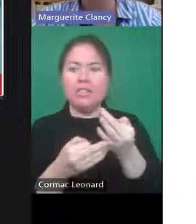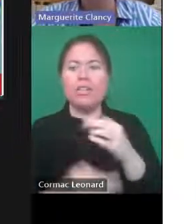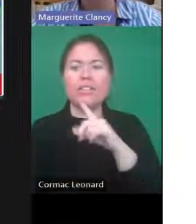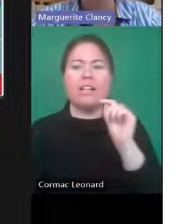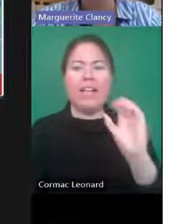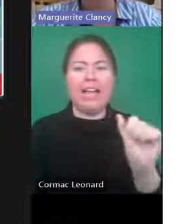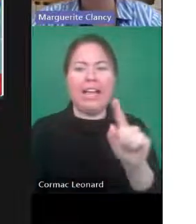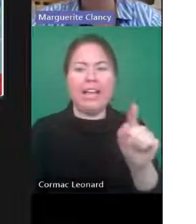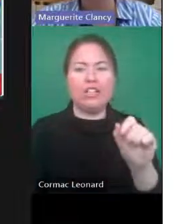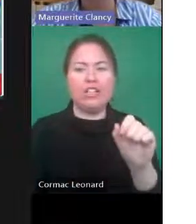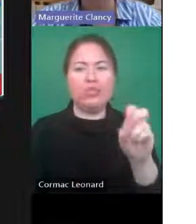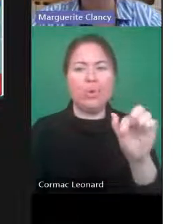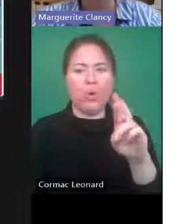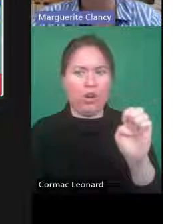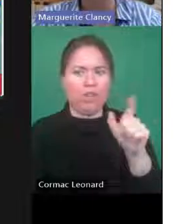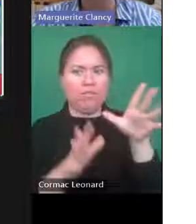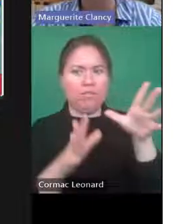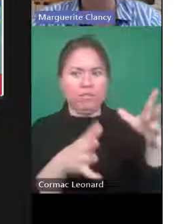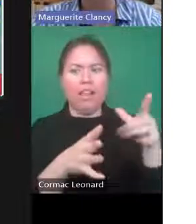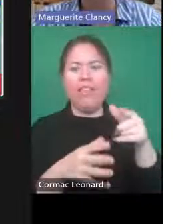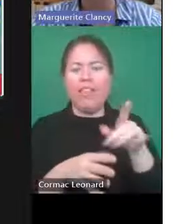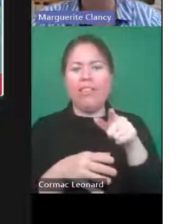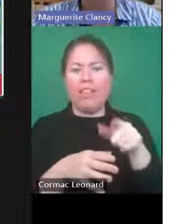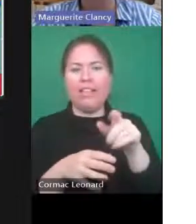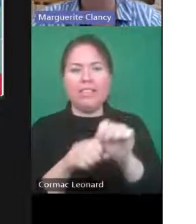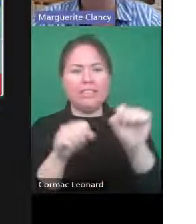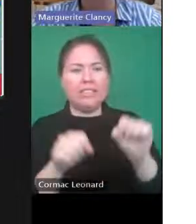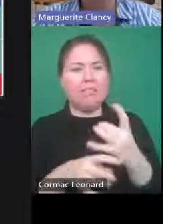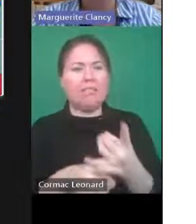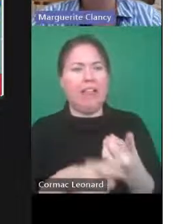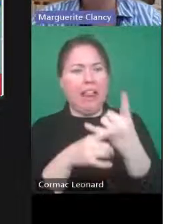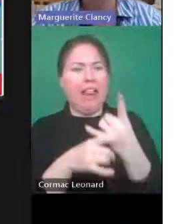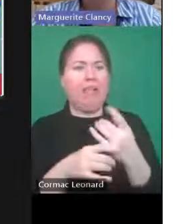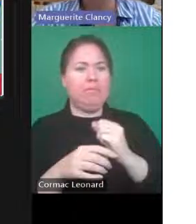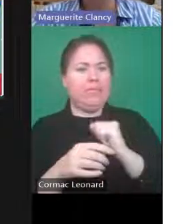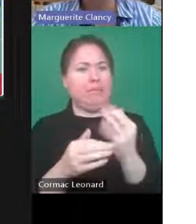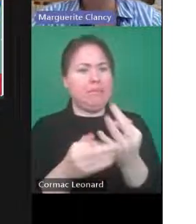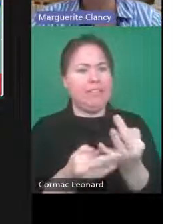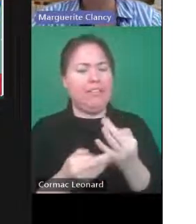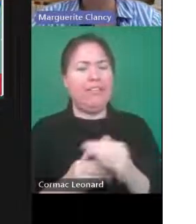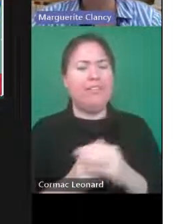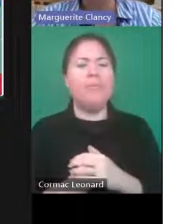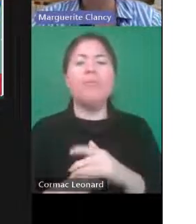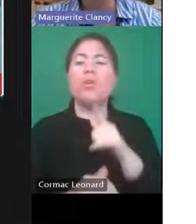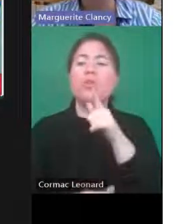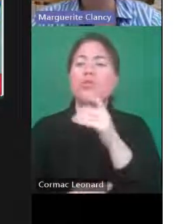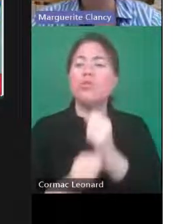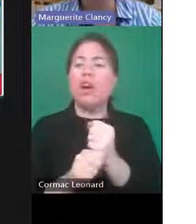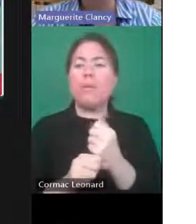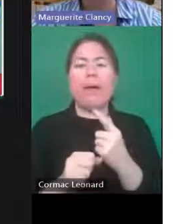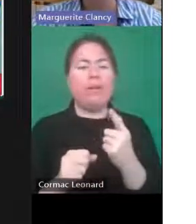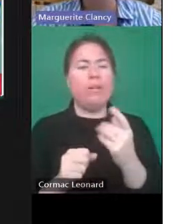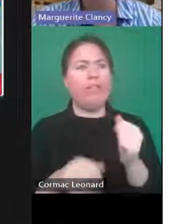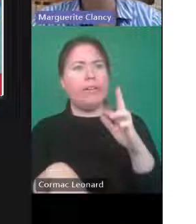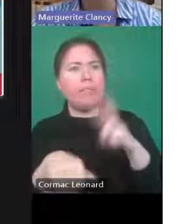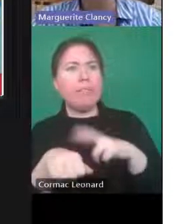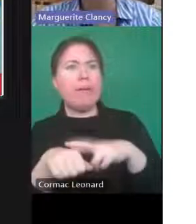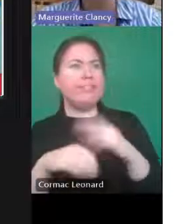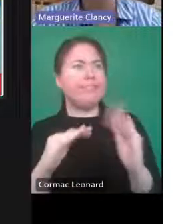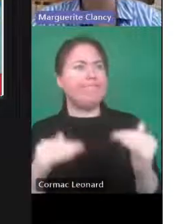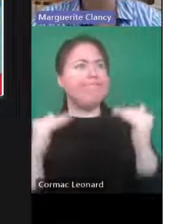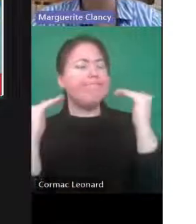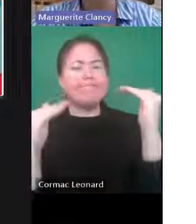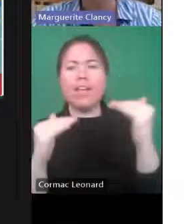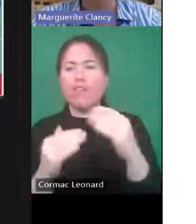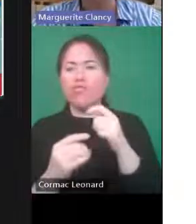as I said, that all helps in the security. In terms of enhanced reporting, I suppose